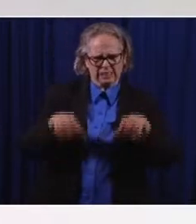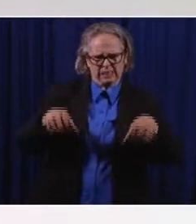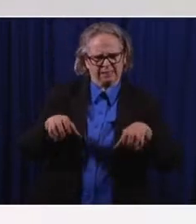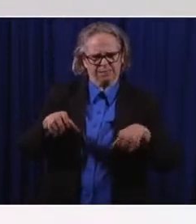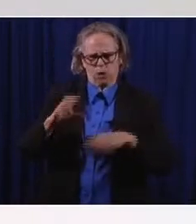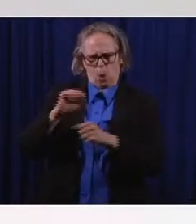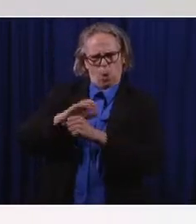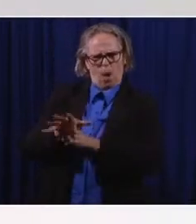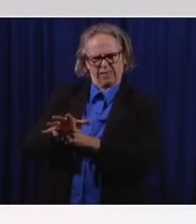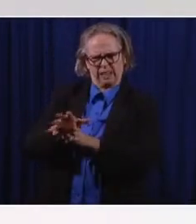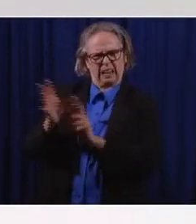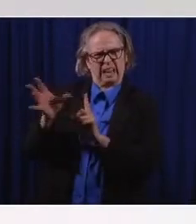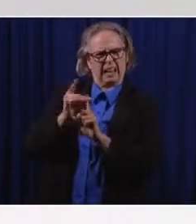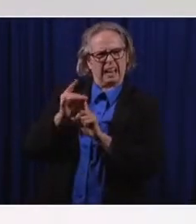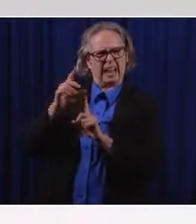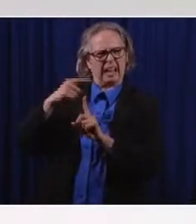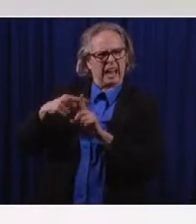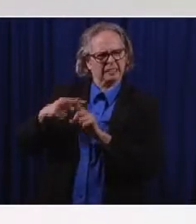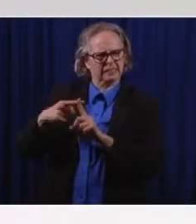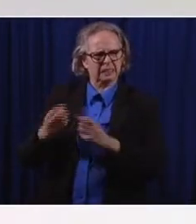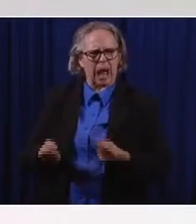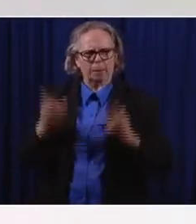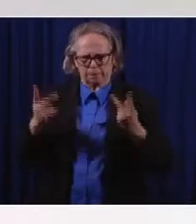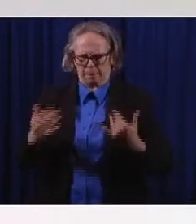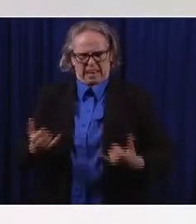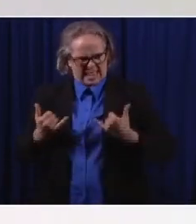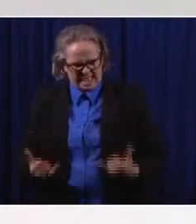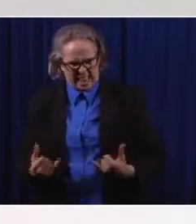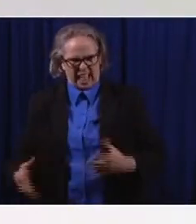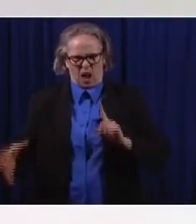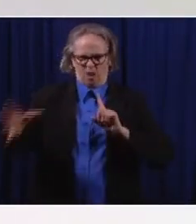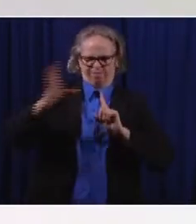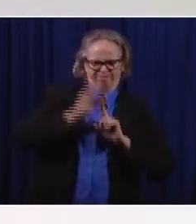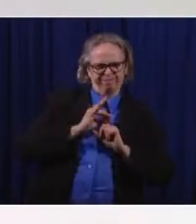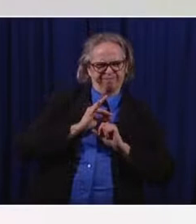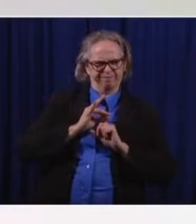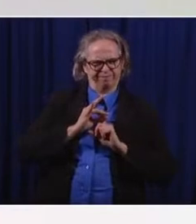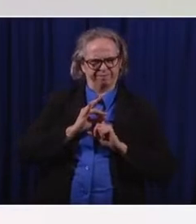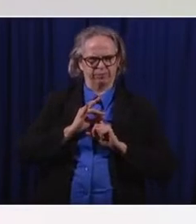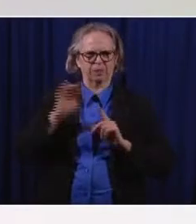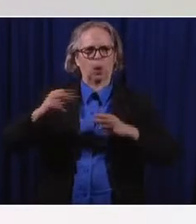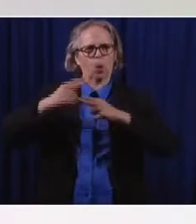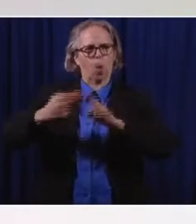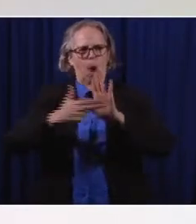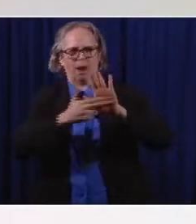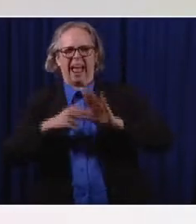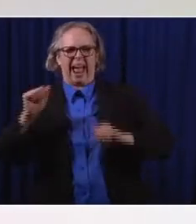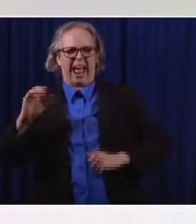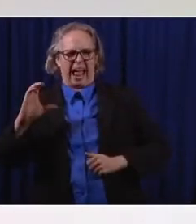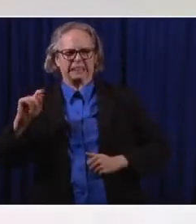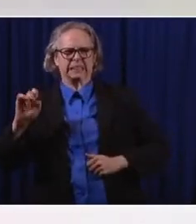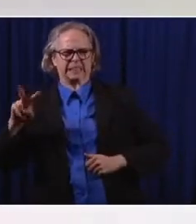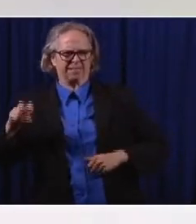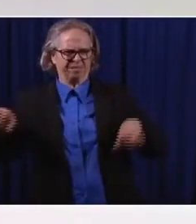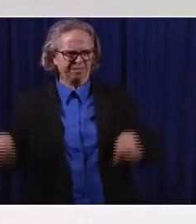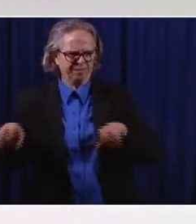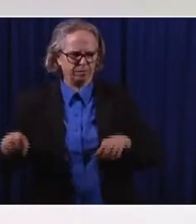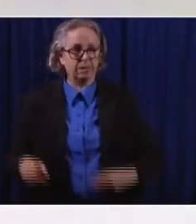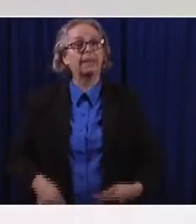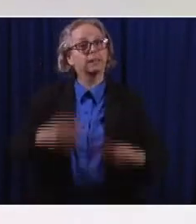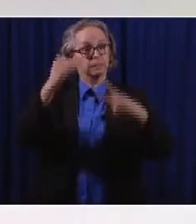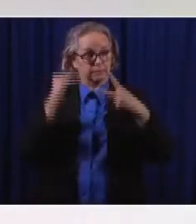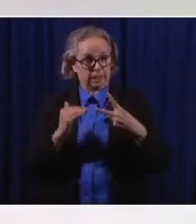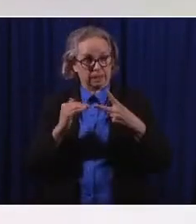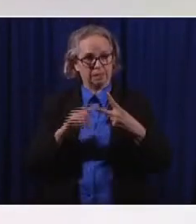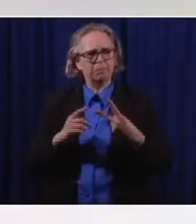many people have COVID-19 at that moment in time? And the second was to estimate the prevalence of people who had